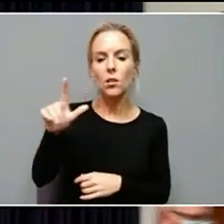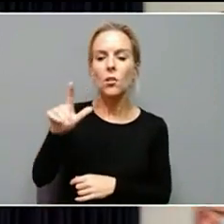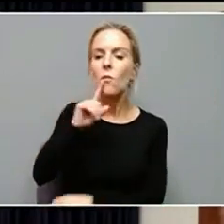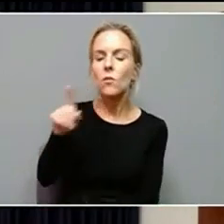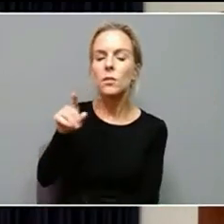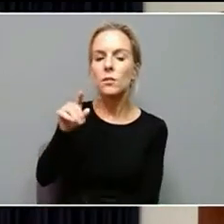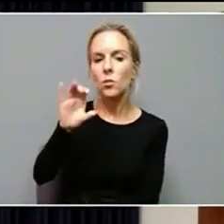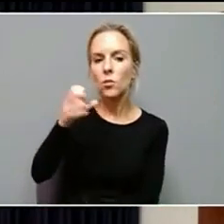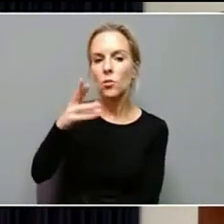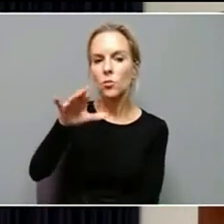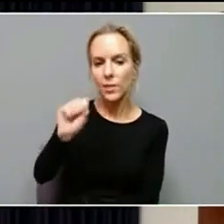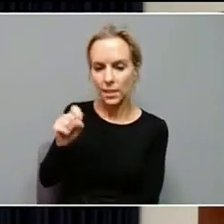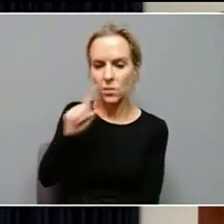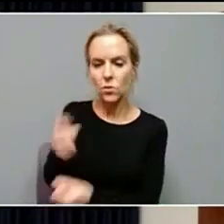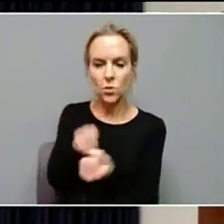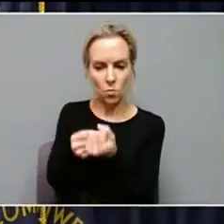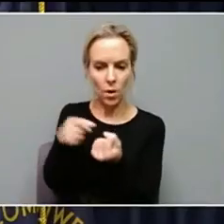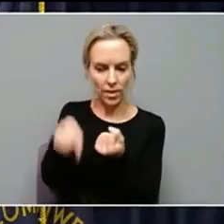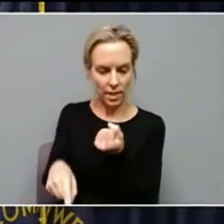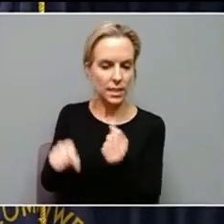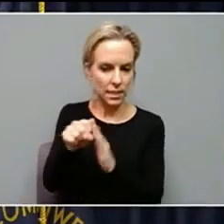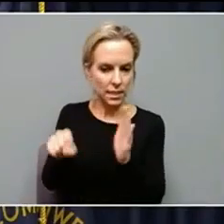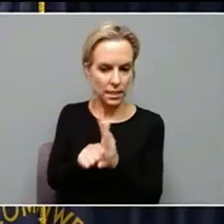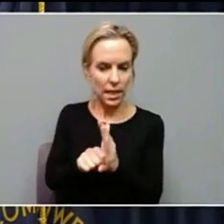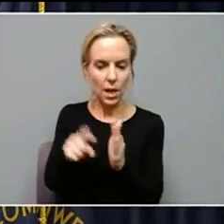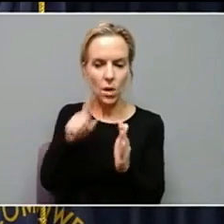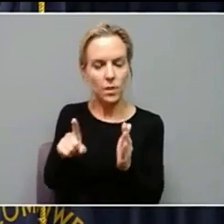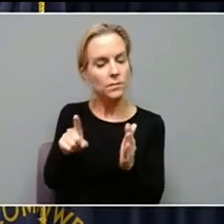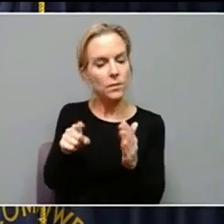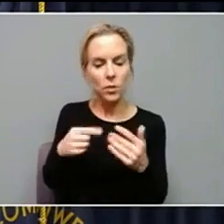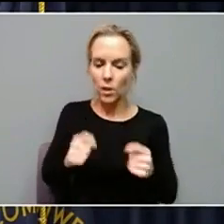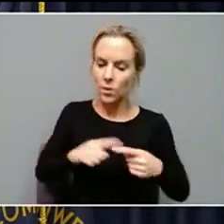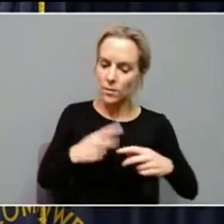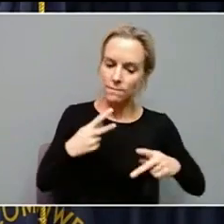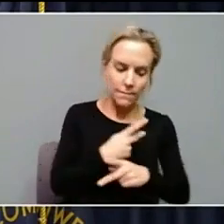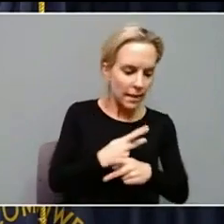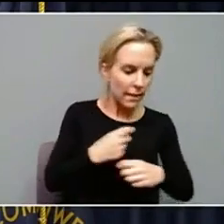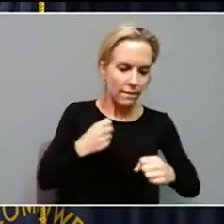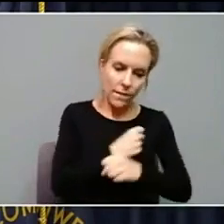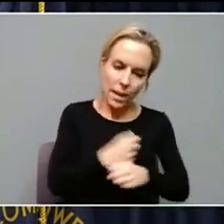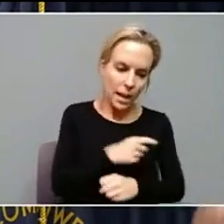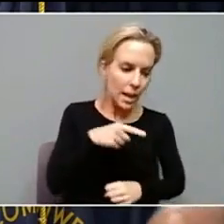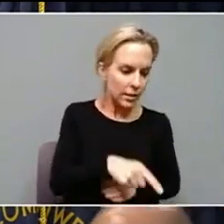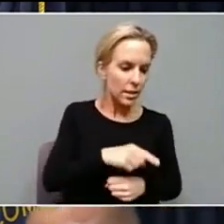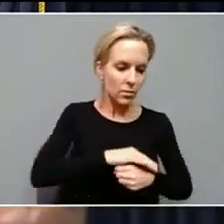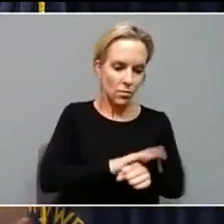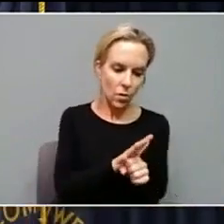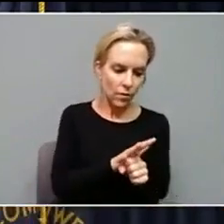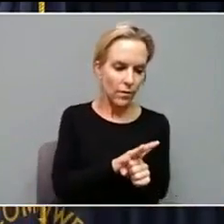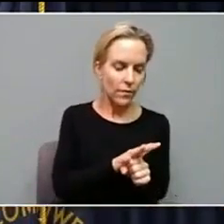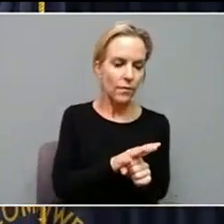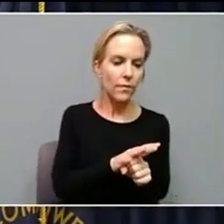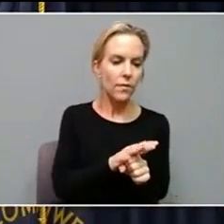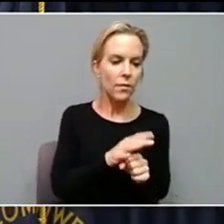state this fall as we dig into fighting this Delta variant running rampant through our communities.